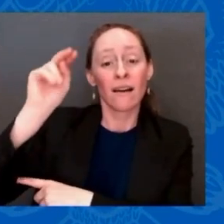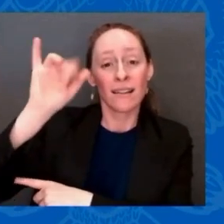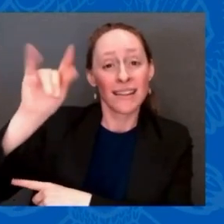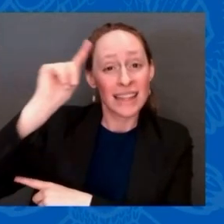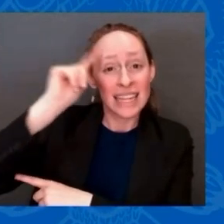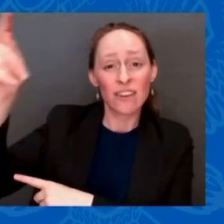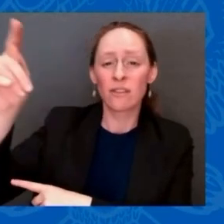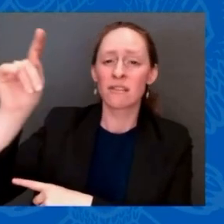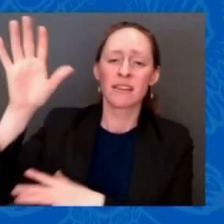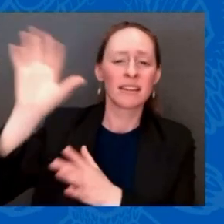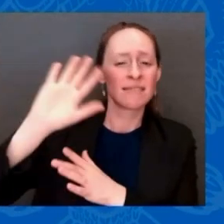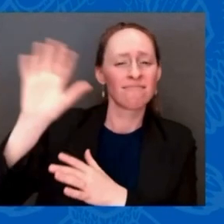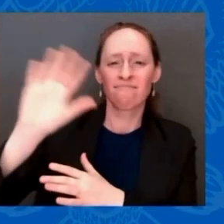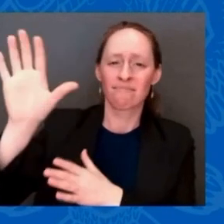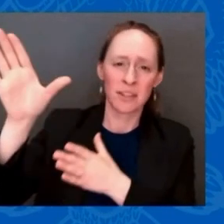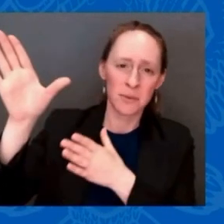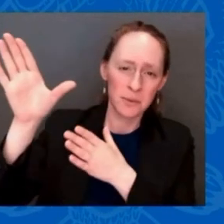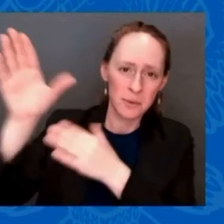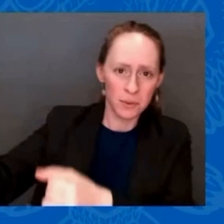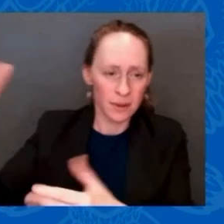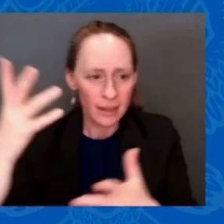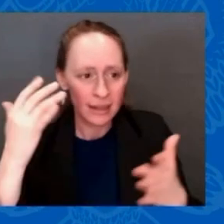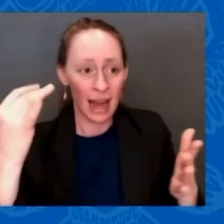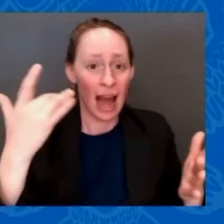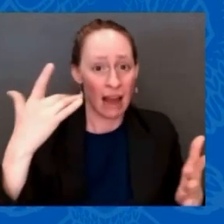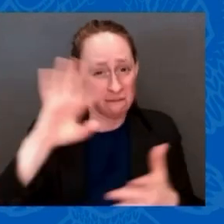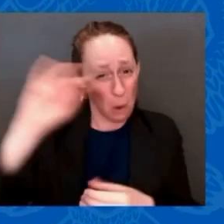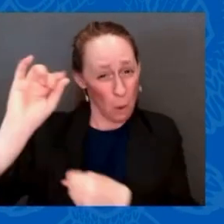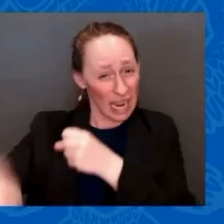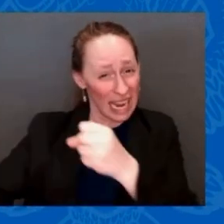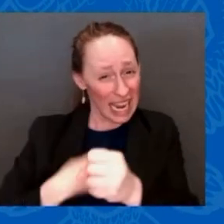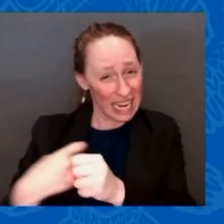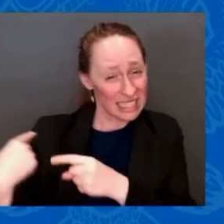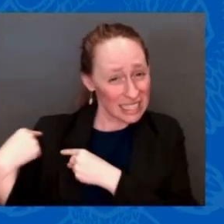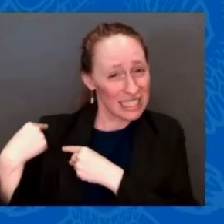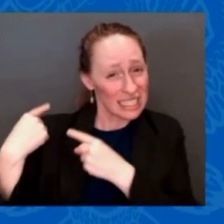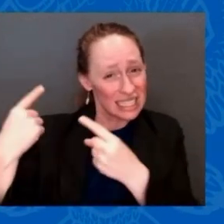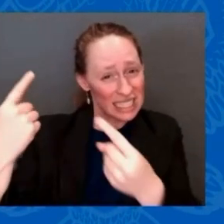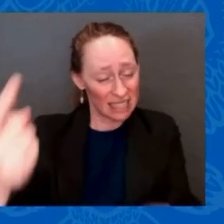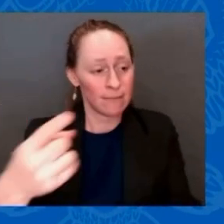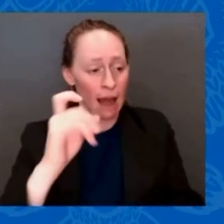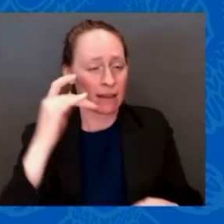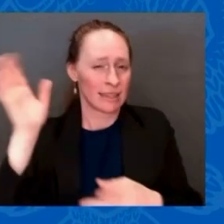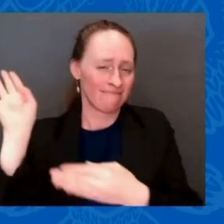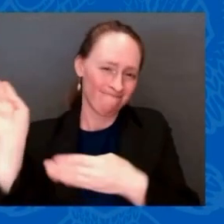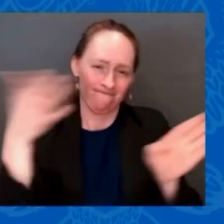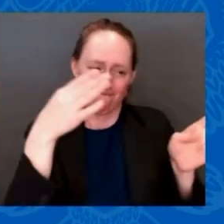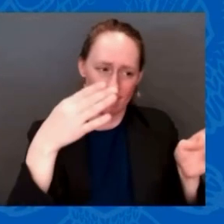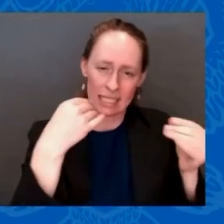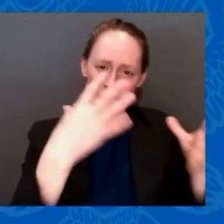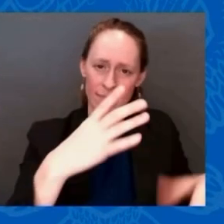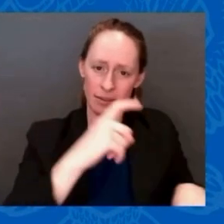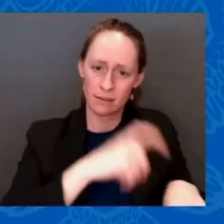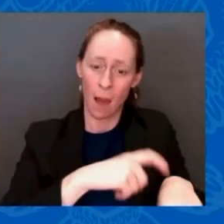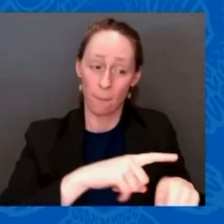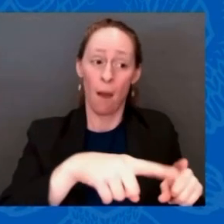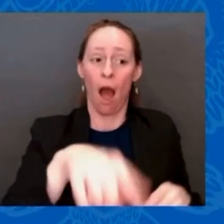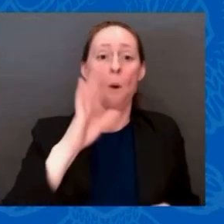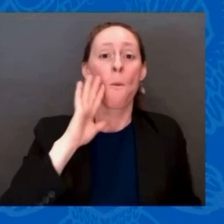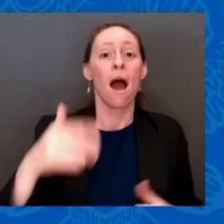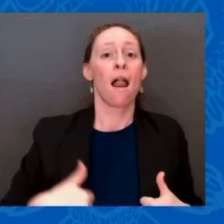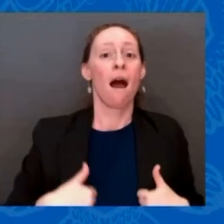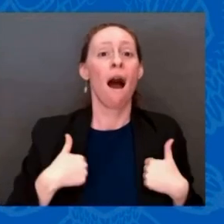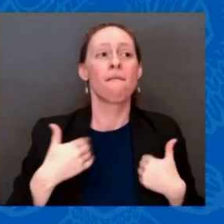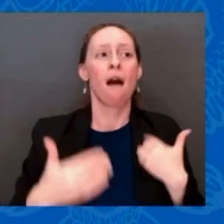direction where we can get some more done and people will see it. What I'm doing, and I knew I'd have to do this, all those major legislation that